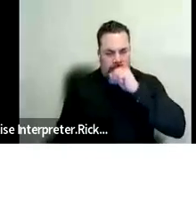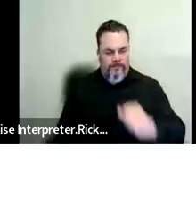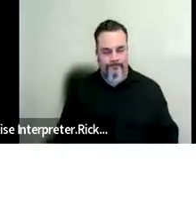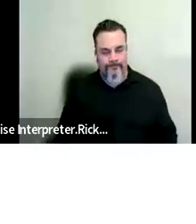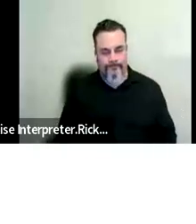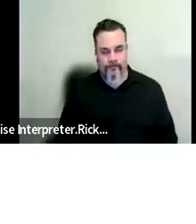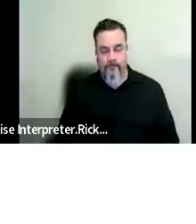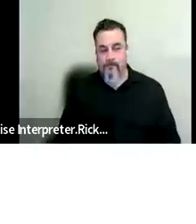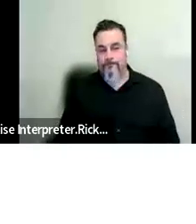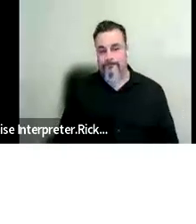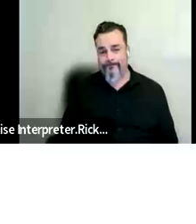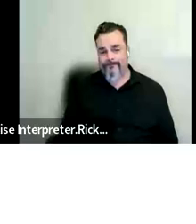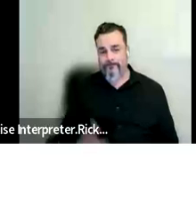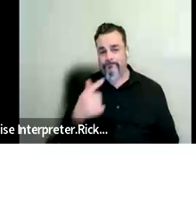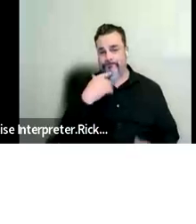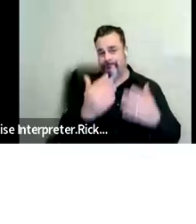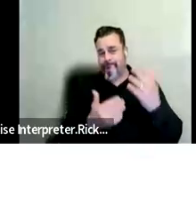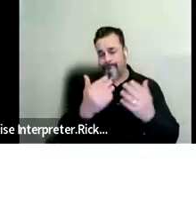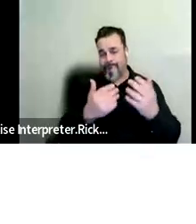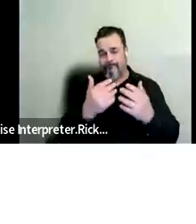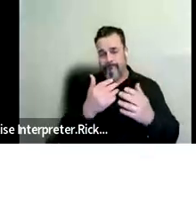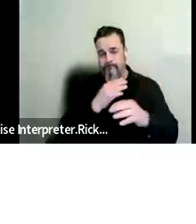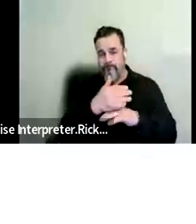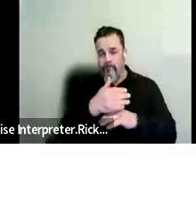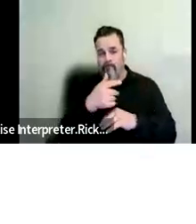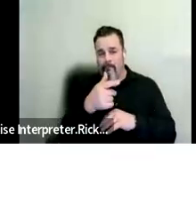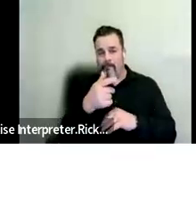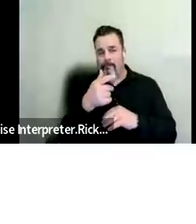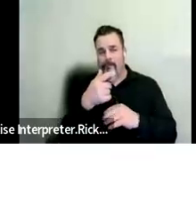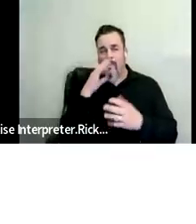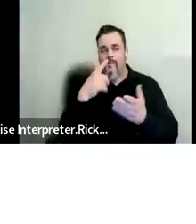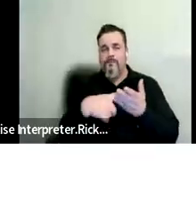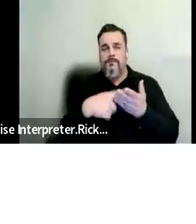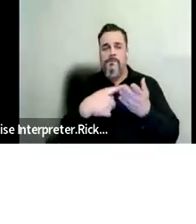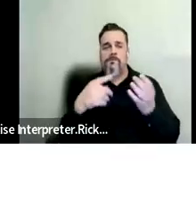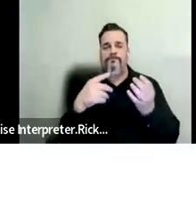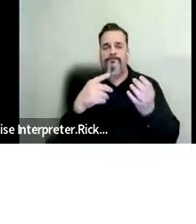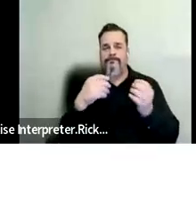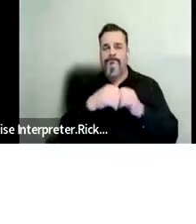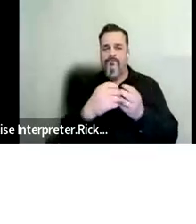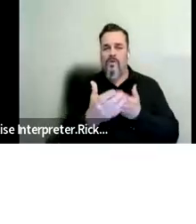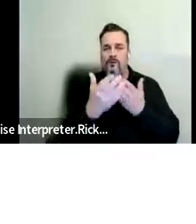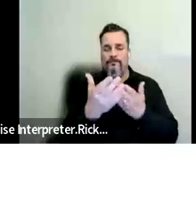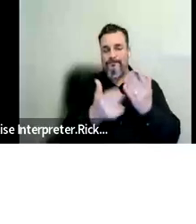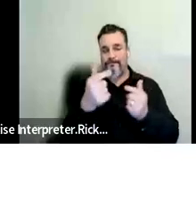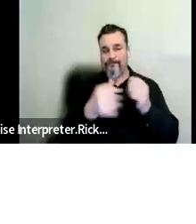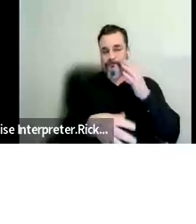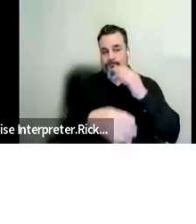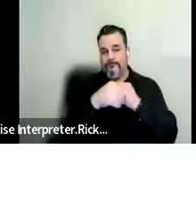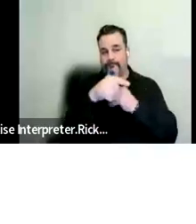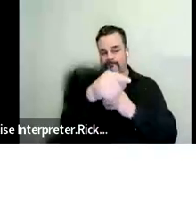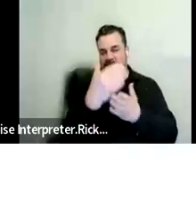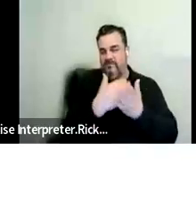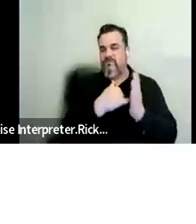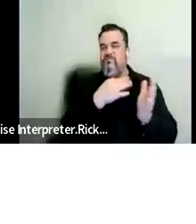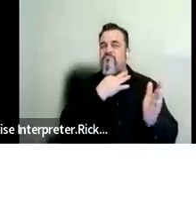You might, after the next bit where we get into other suggestions, you might be able to add to this list. I was just